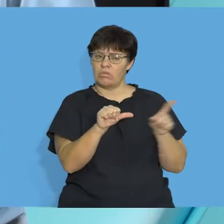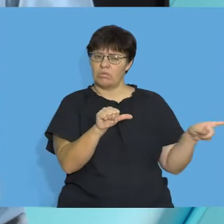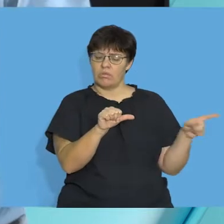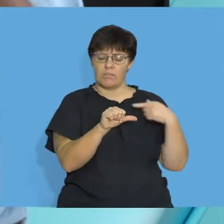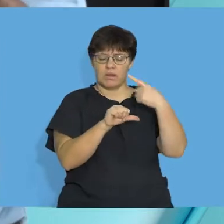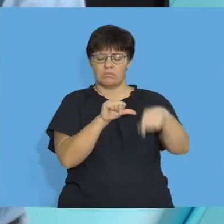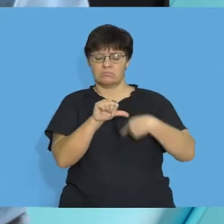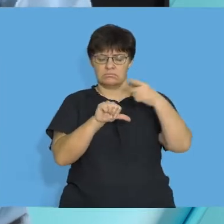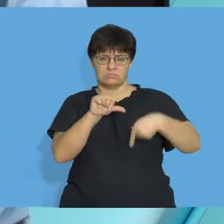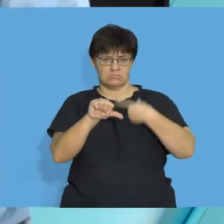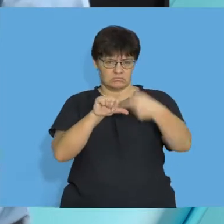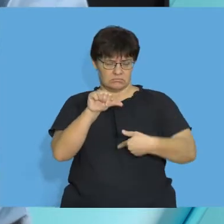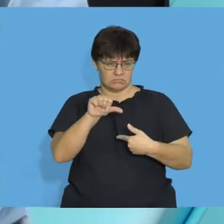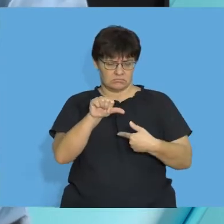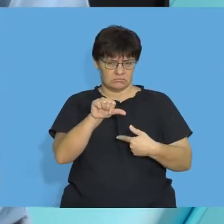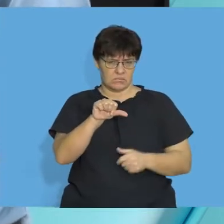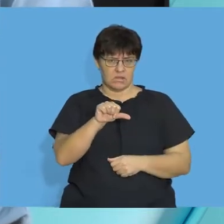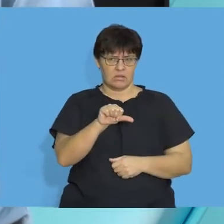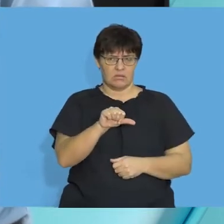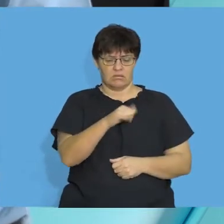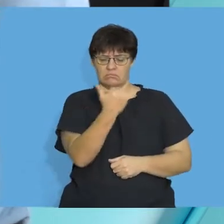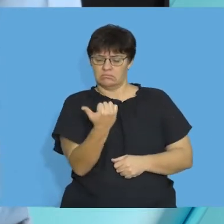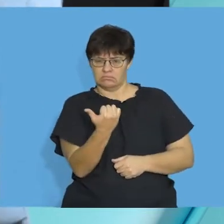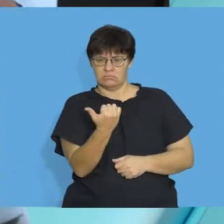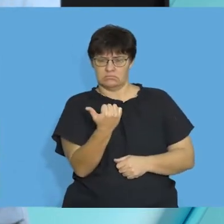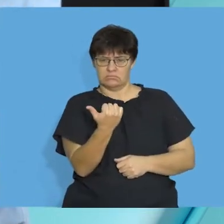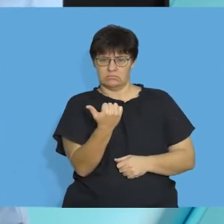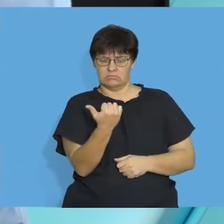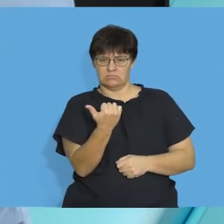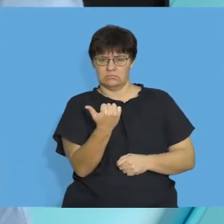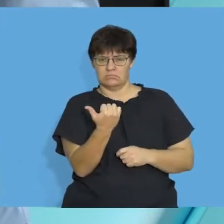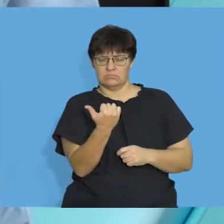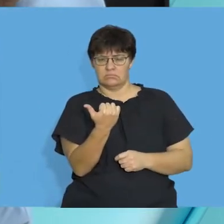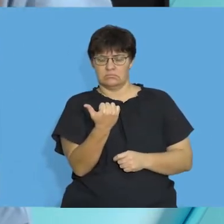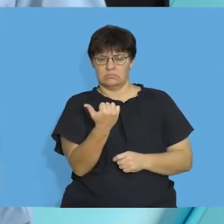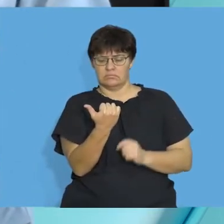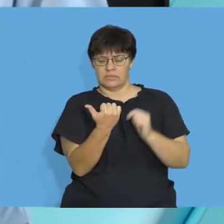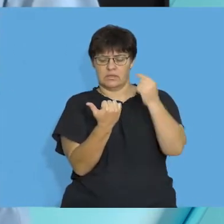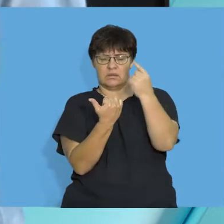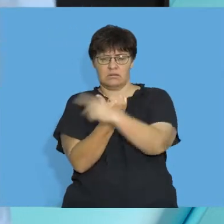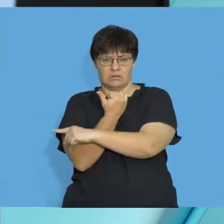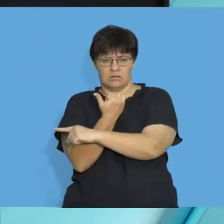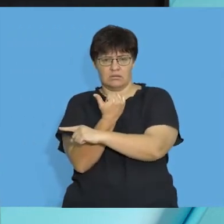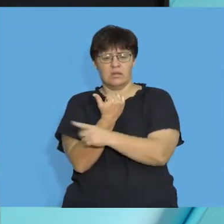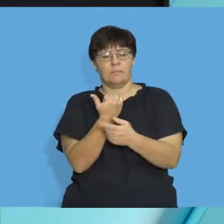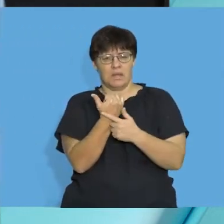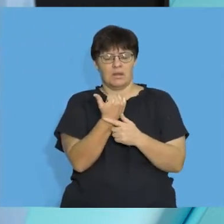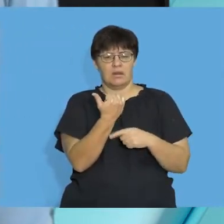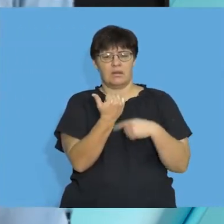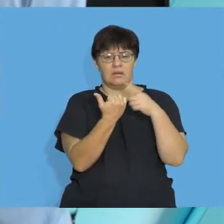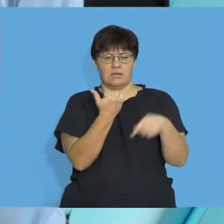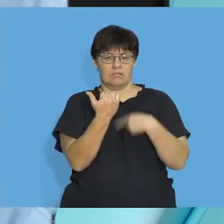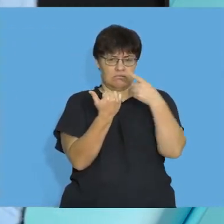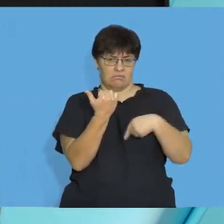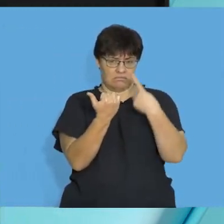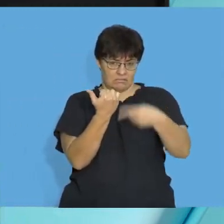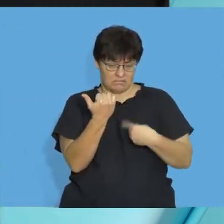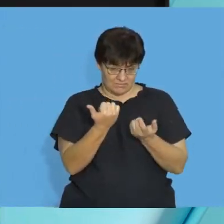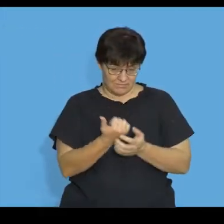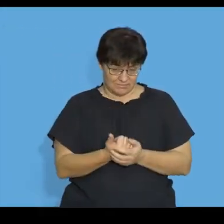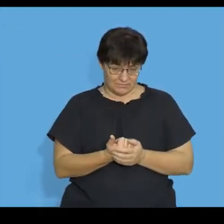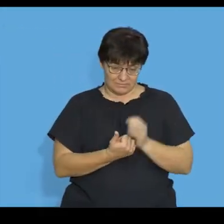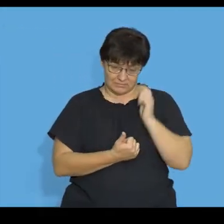direction of the current? And if the current is going in this direction, what's the direction of the north pole? And those are